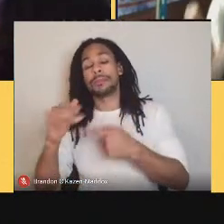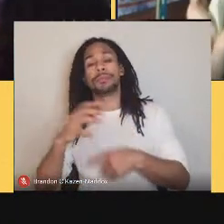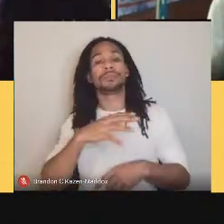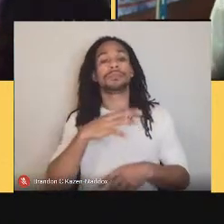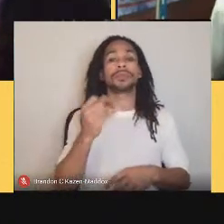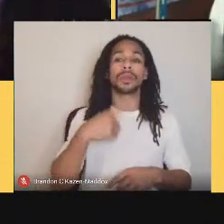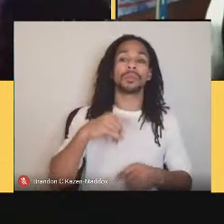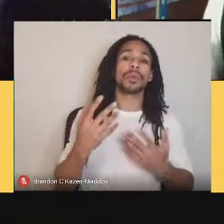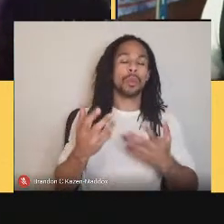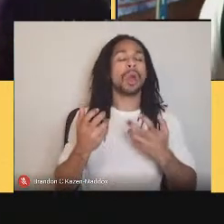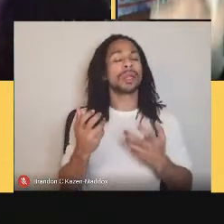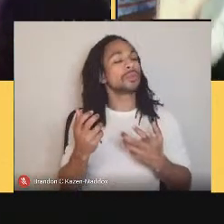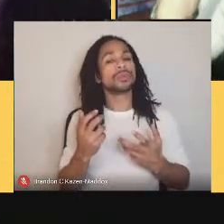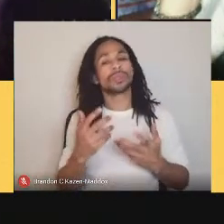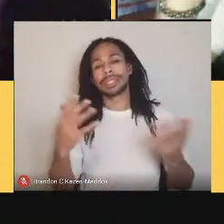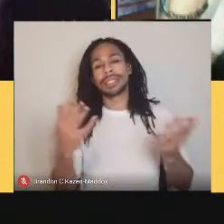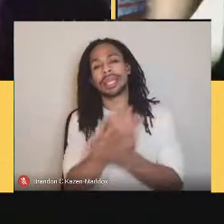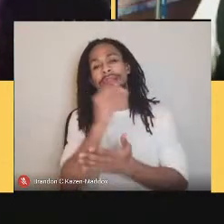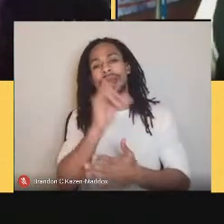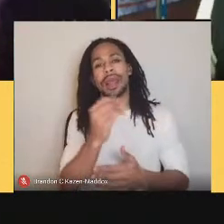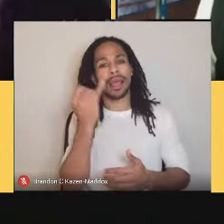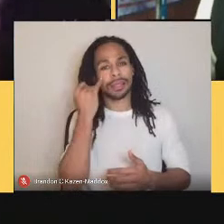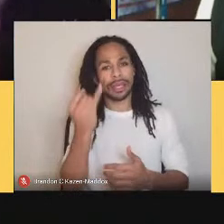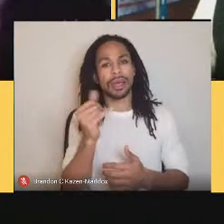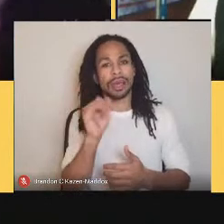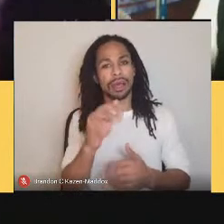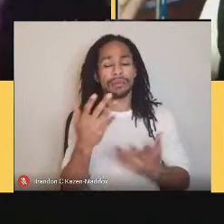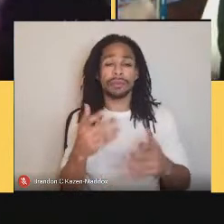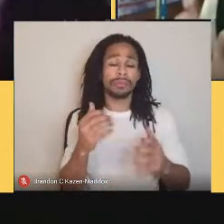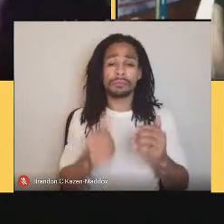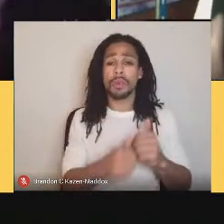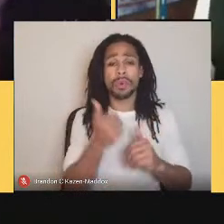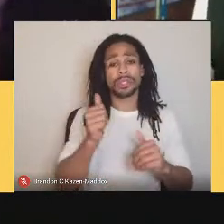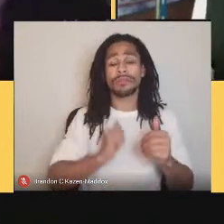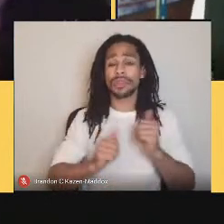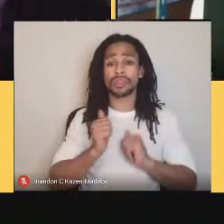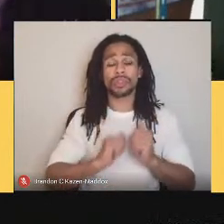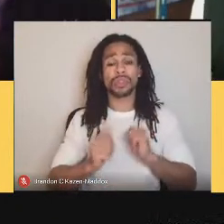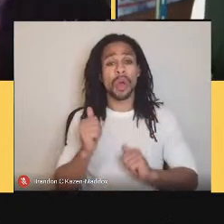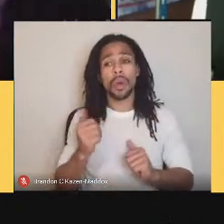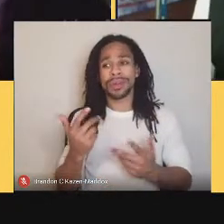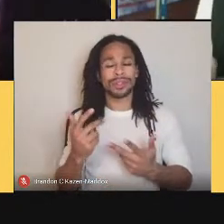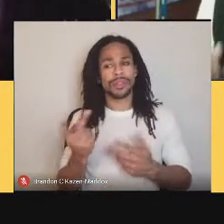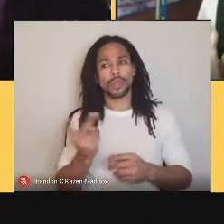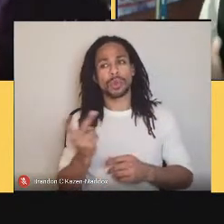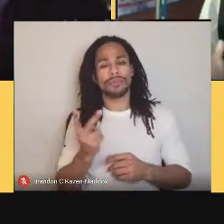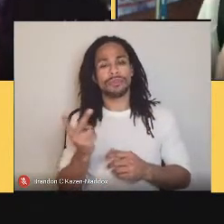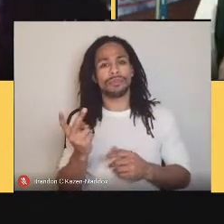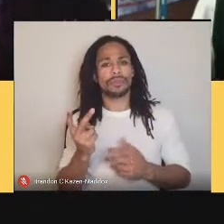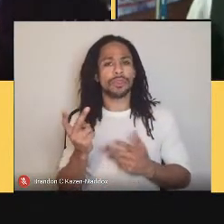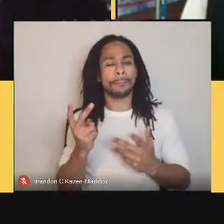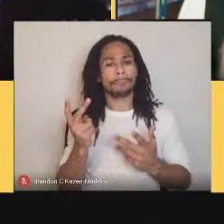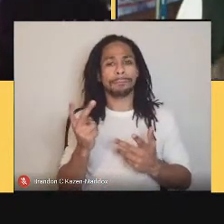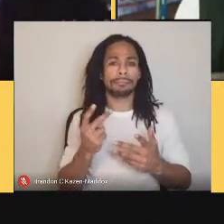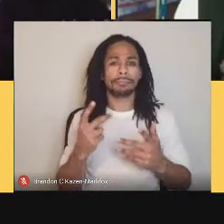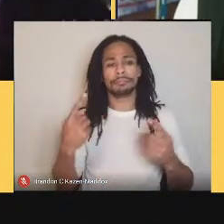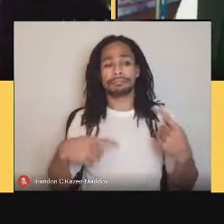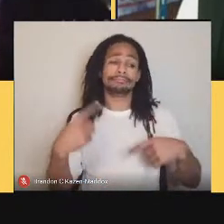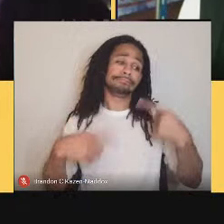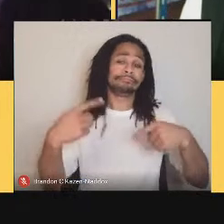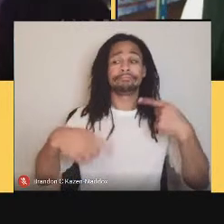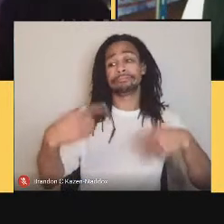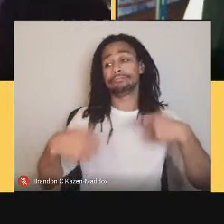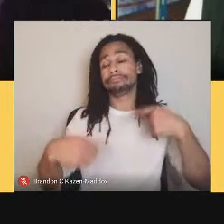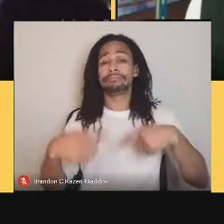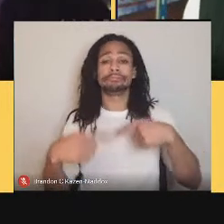take this idea of just the majority of the show is just these two kind of bantering, right? These two people who are just bantering